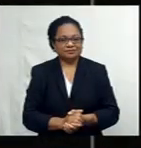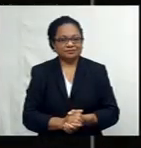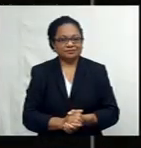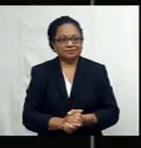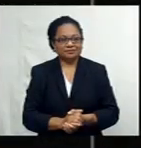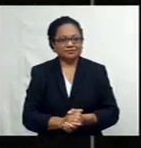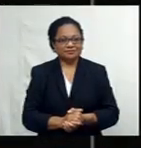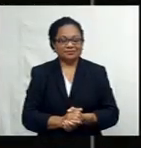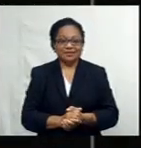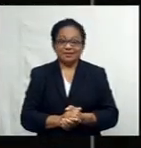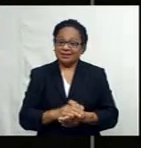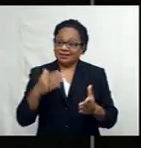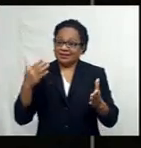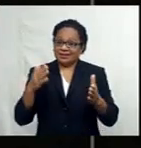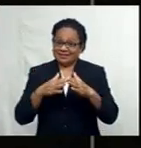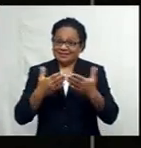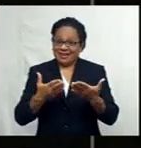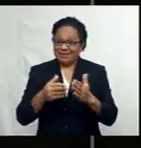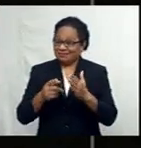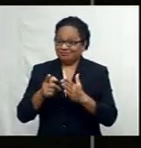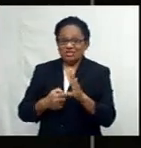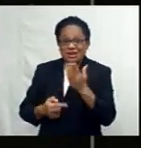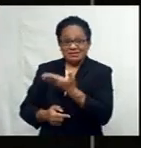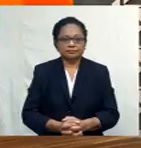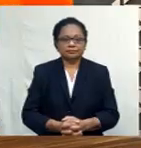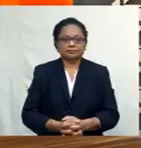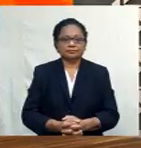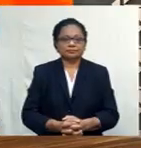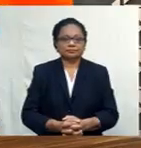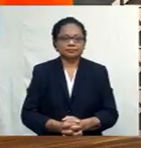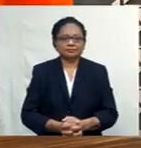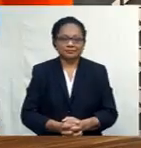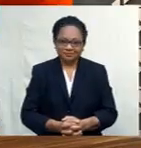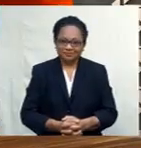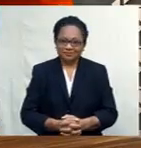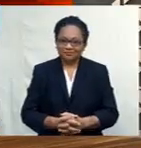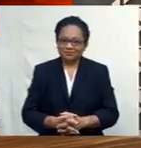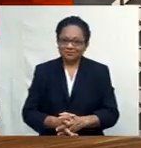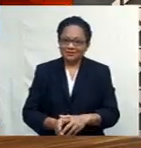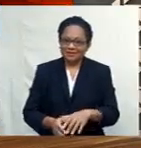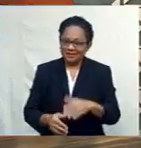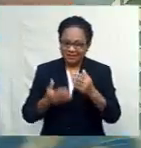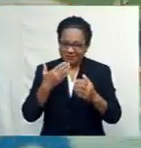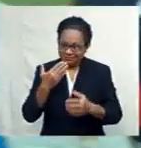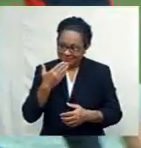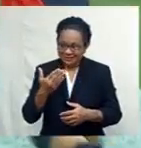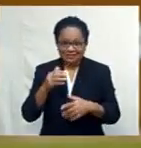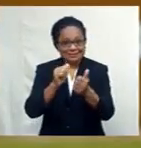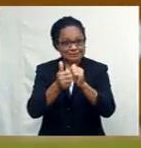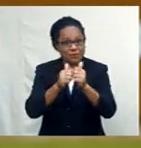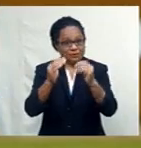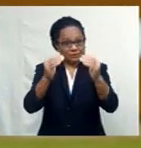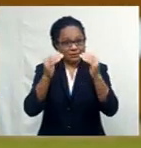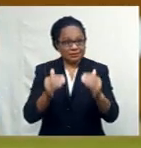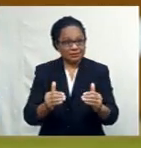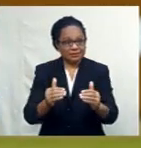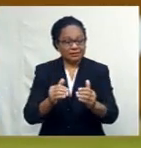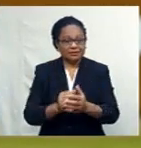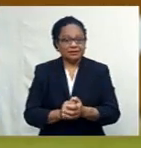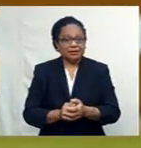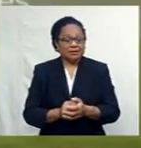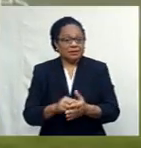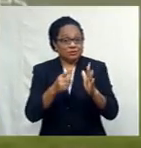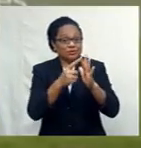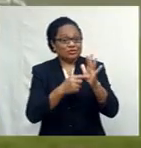And it's been a while, but Jamie is back with sports. Okay, and good evening ahead in sports. Coaching a possibility